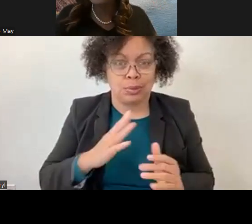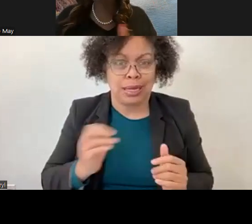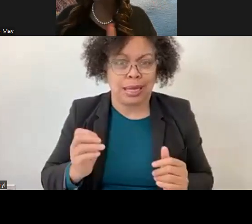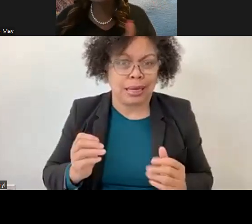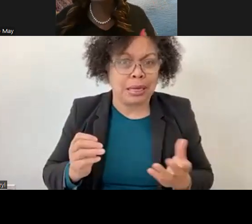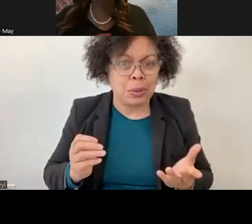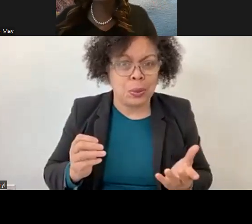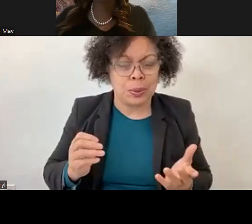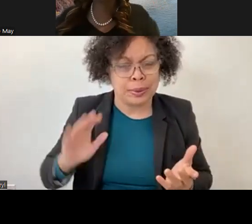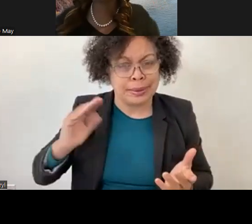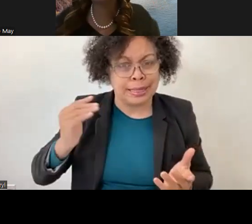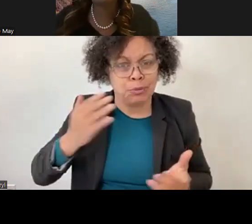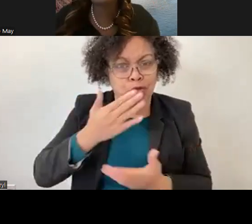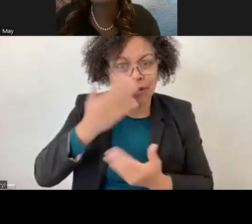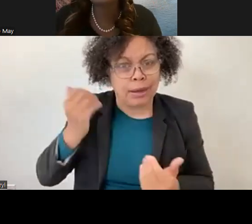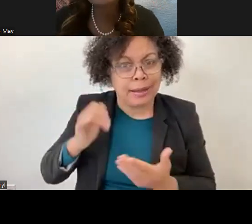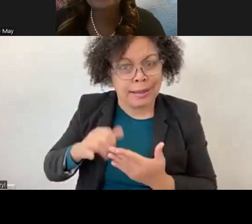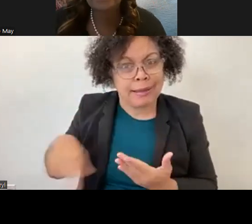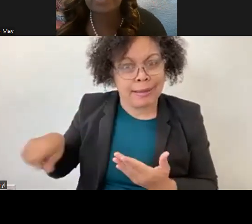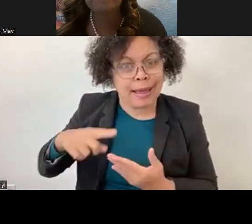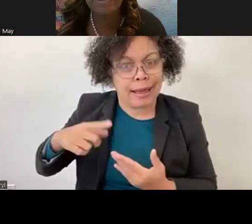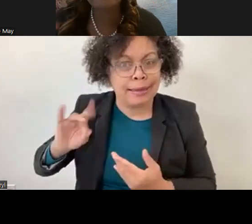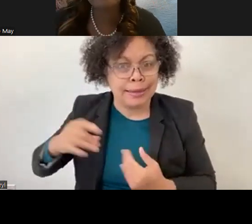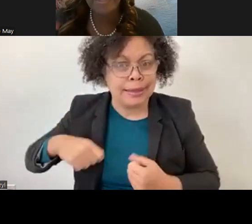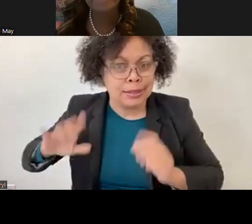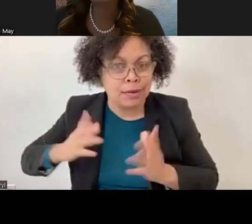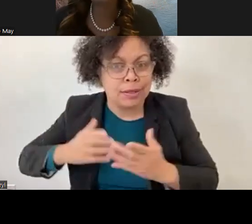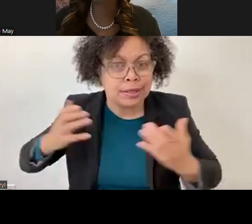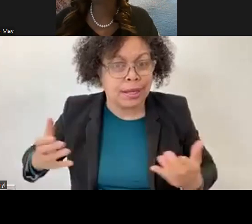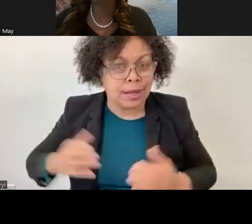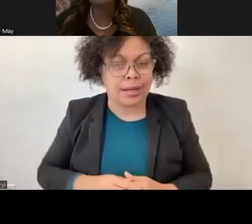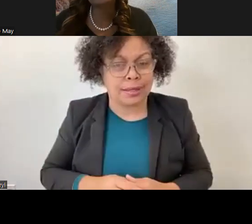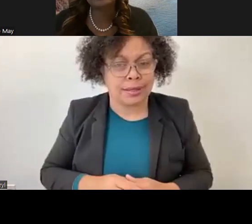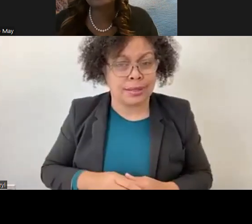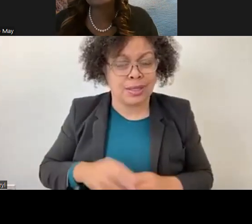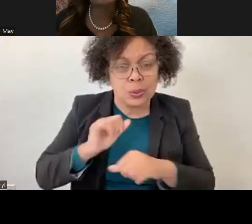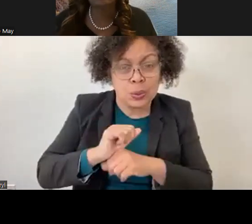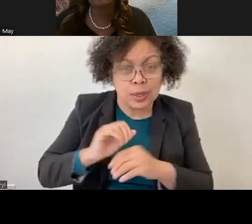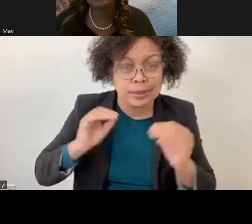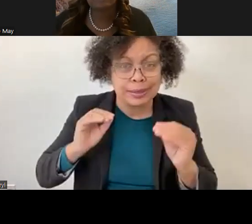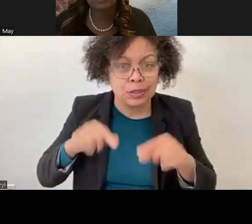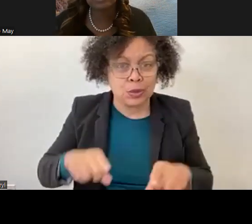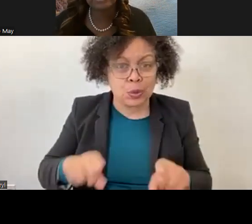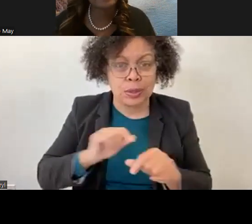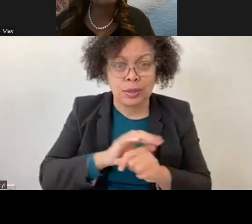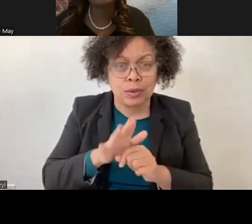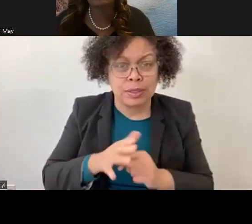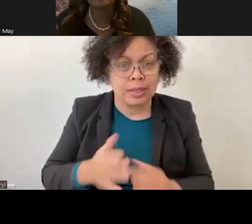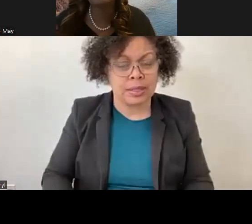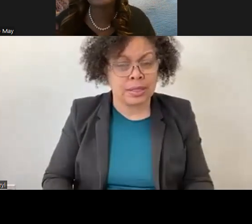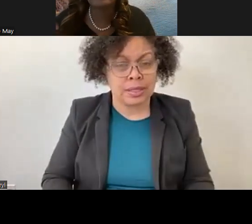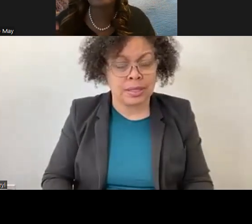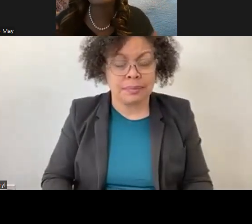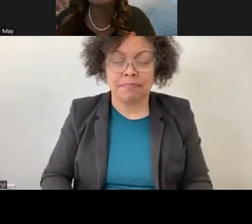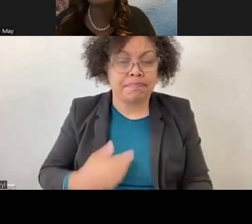it is forgotten the sacrifices that were made by that group of educators at all levels. And I don't